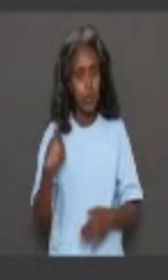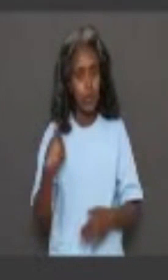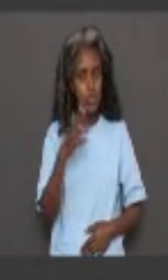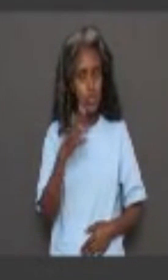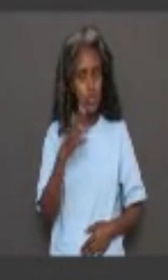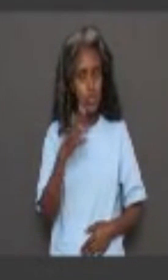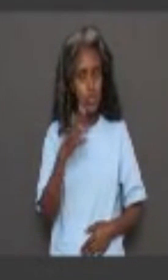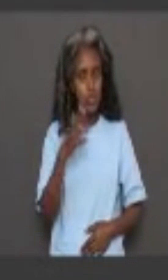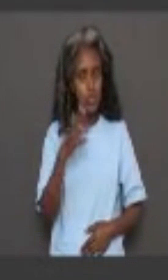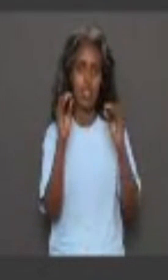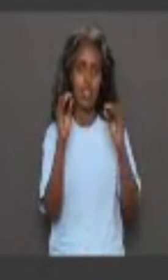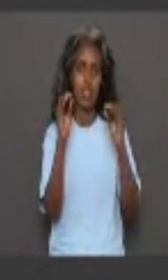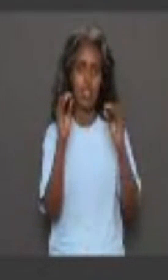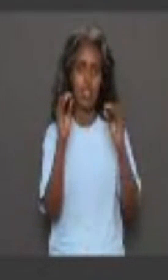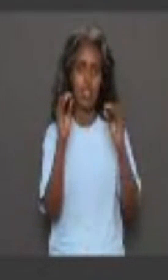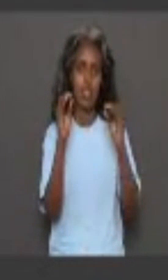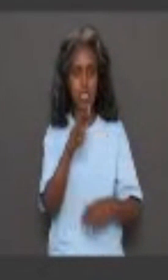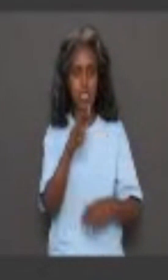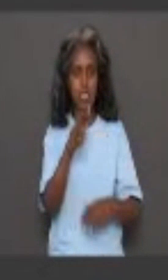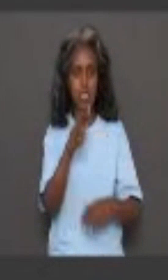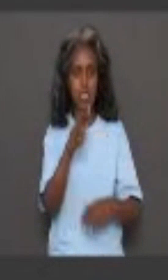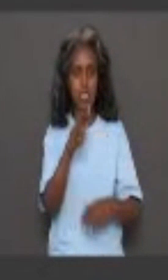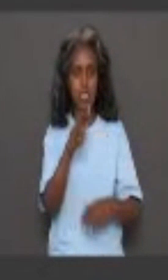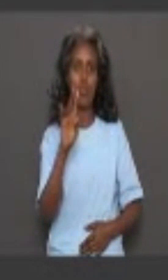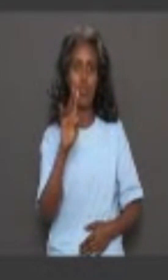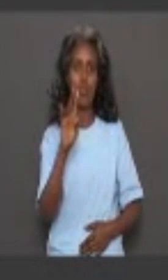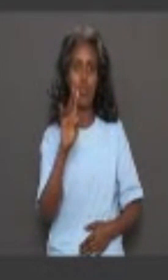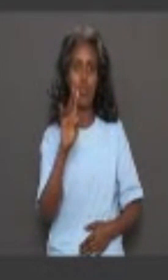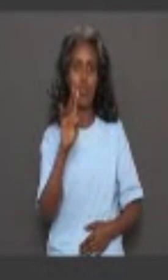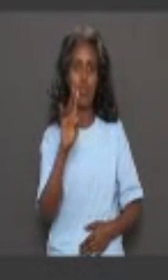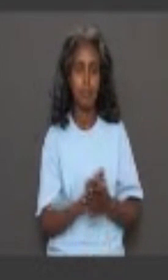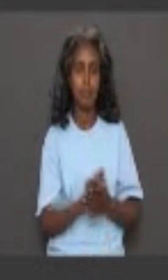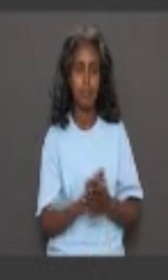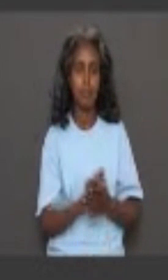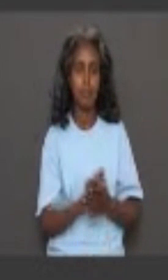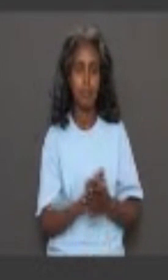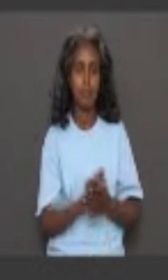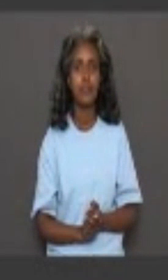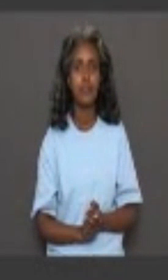will use 4 plus the root of 7